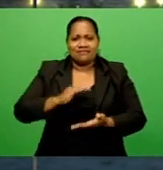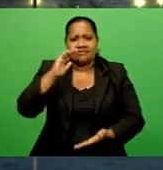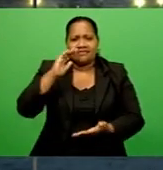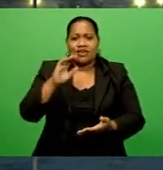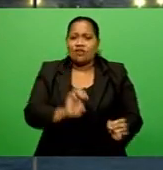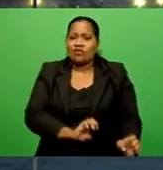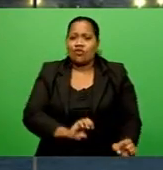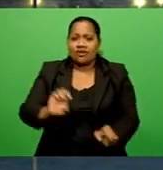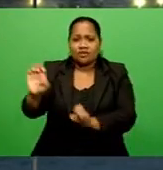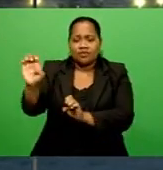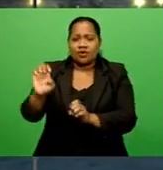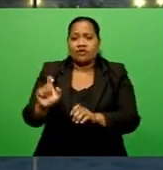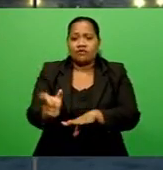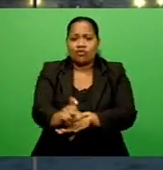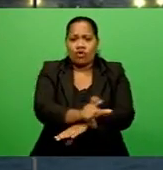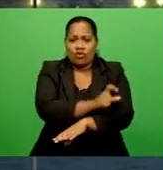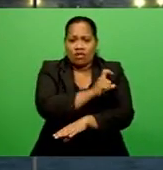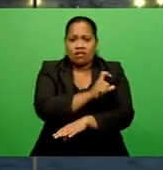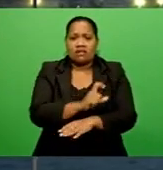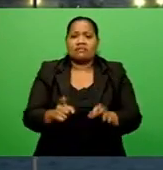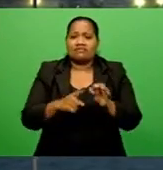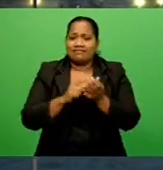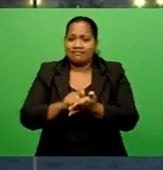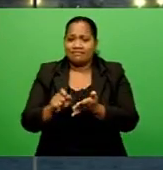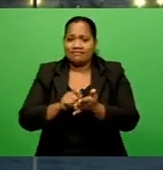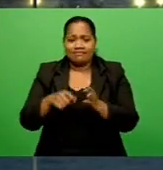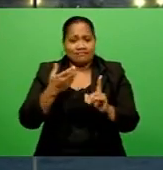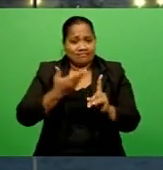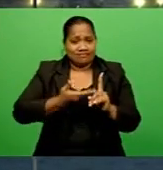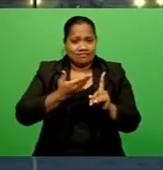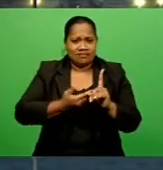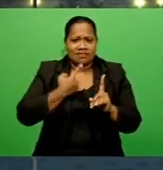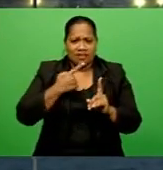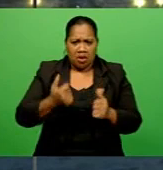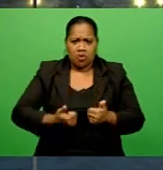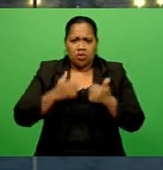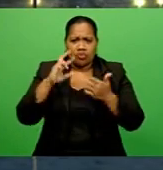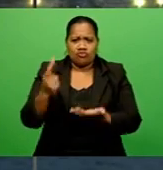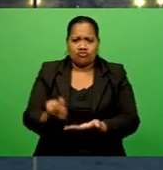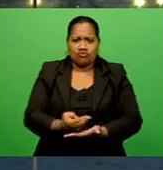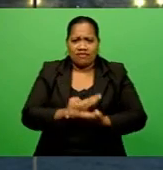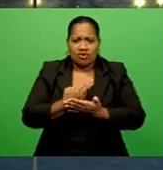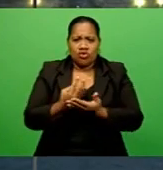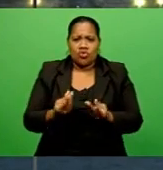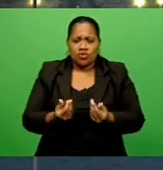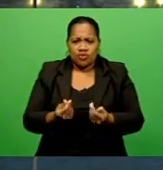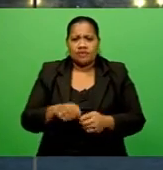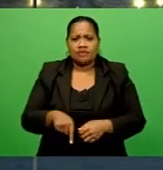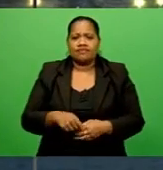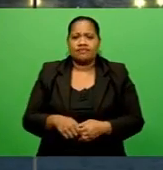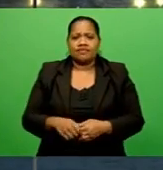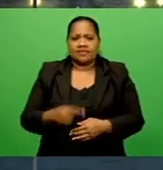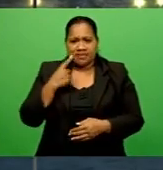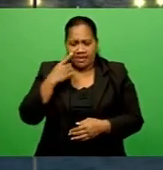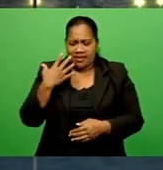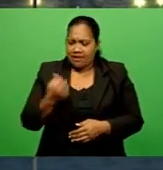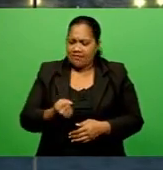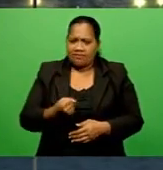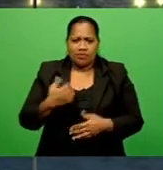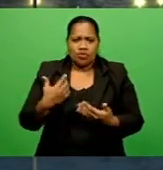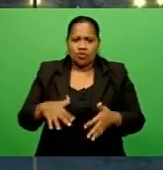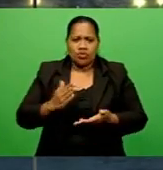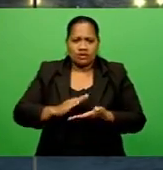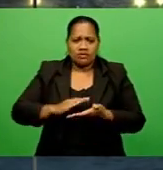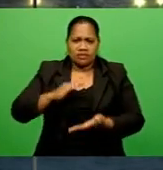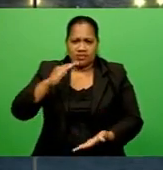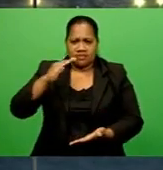coral. Permanent Secretary for Environment Joshua Wycliffe says it's a good revenue earner, and they have noted an uptake in the number of applications made